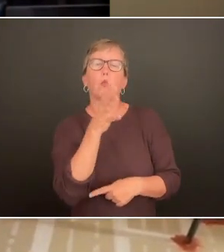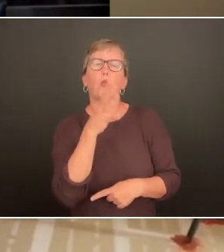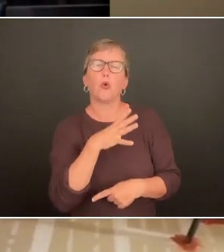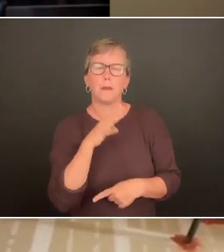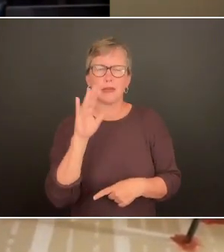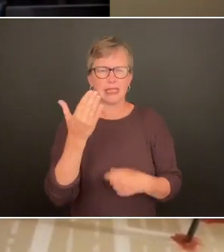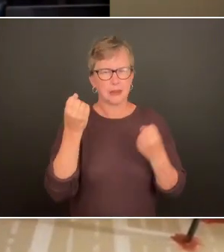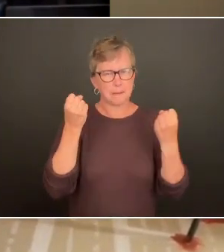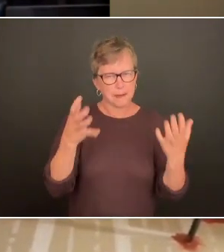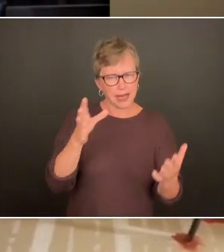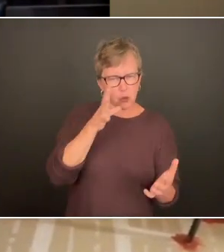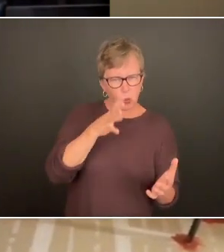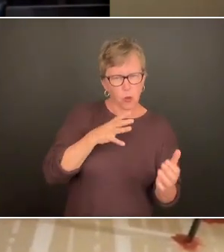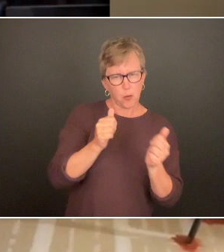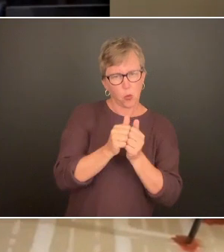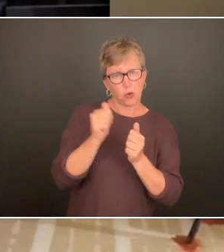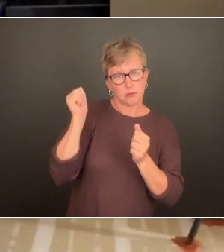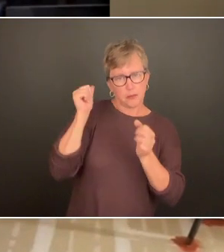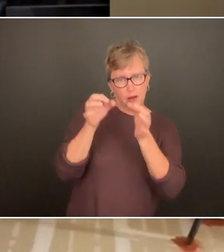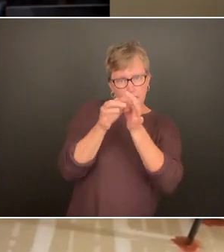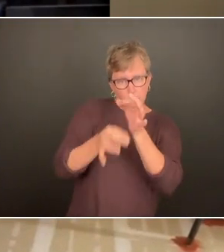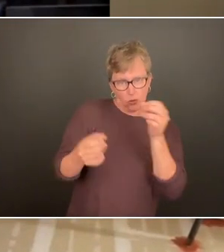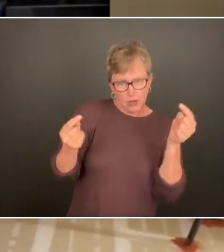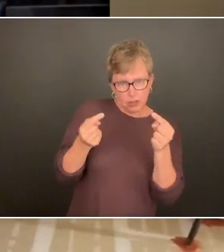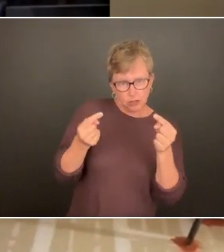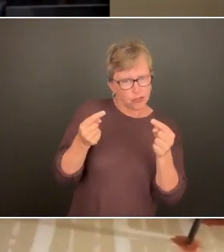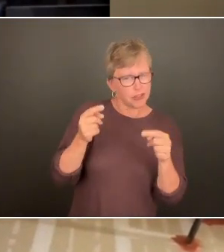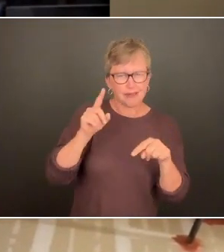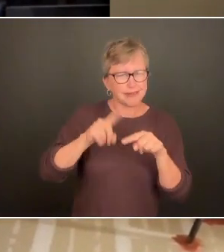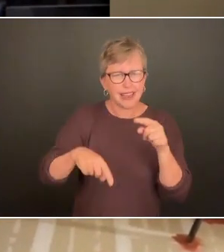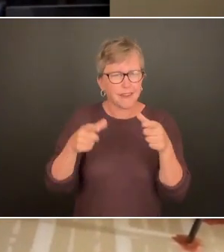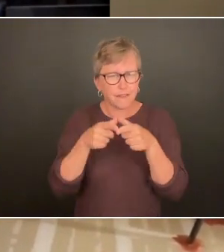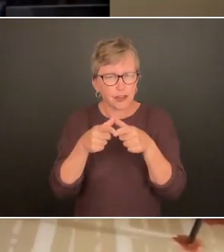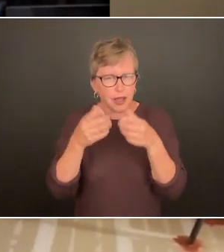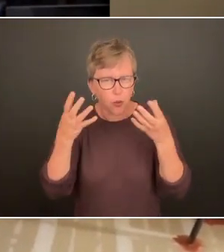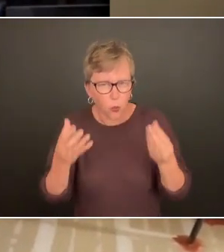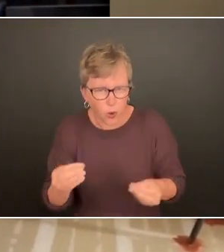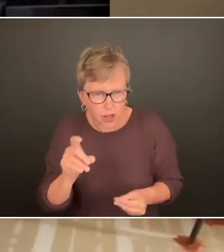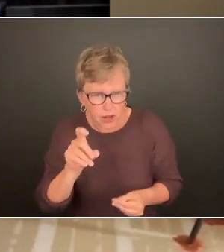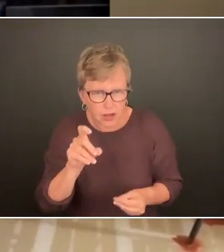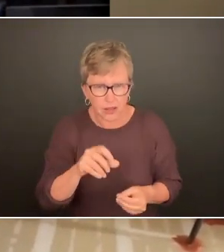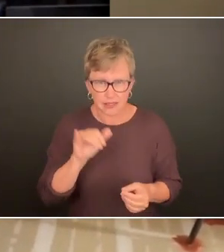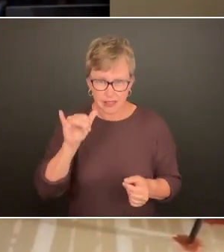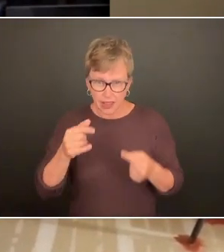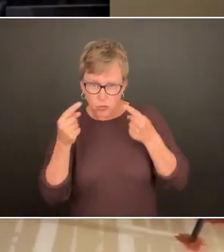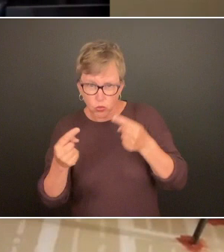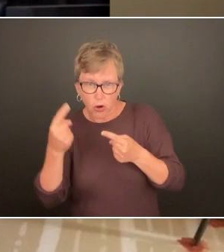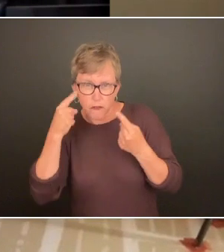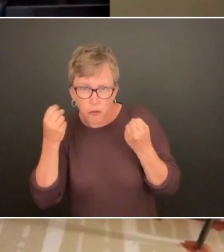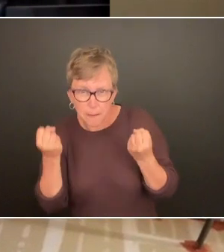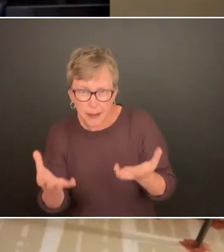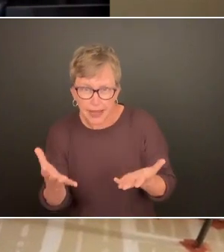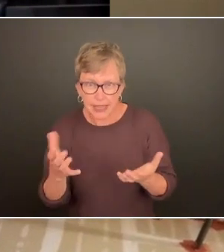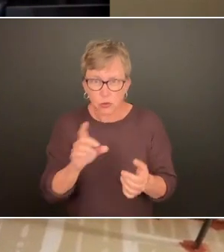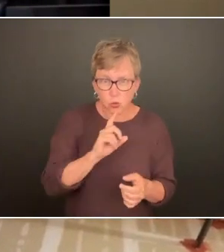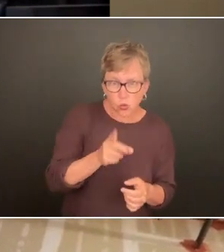lot of women with spinal cord injury don't get lubrication. Is that, that is part of the struggle for